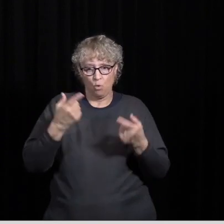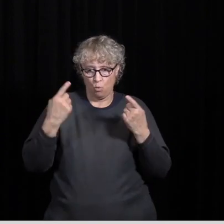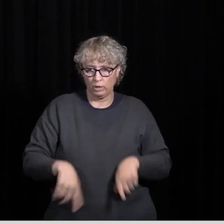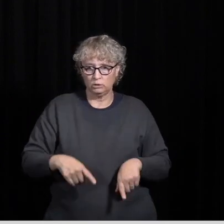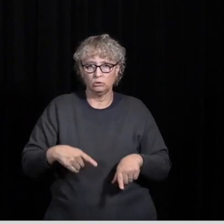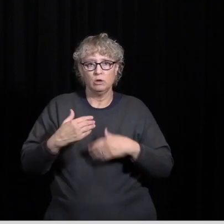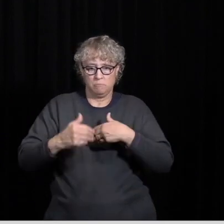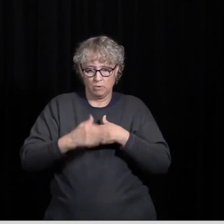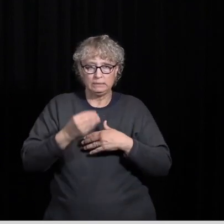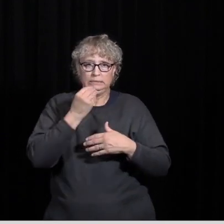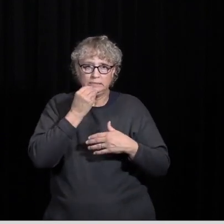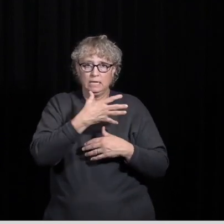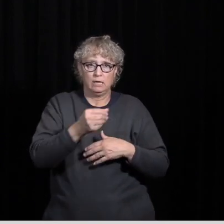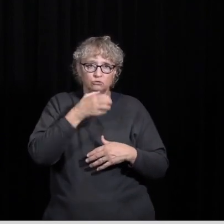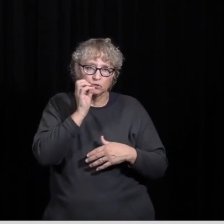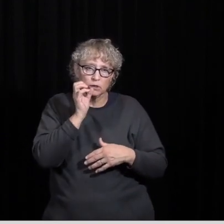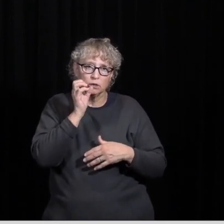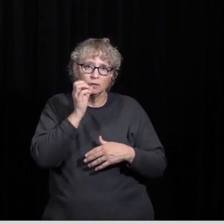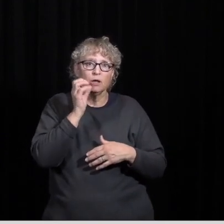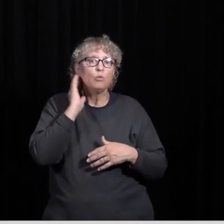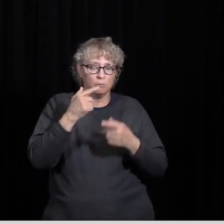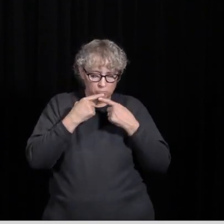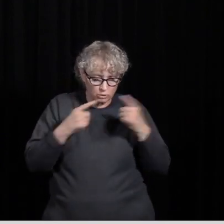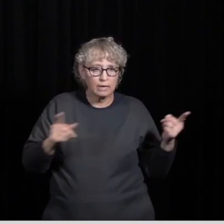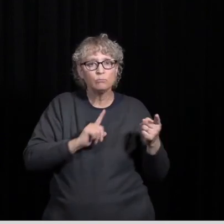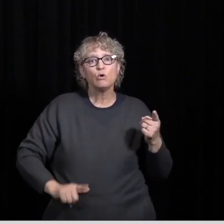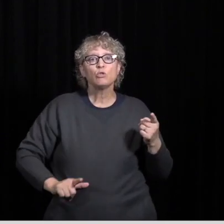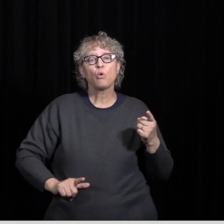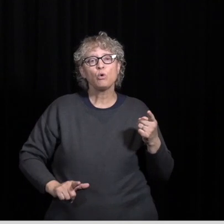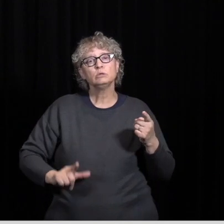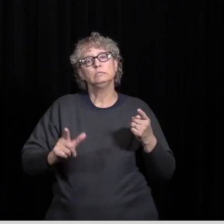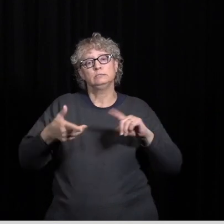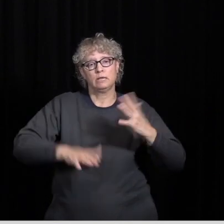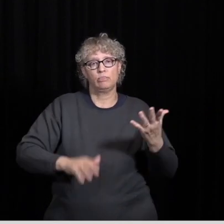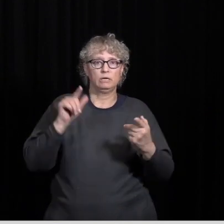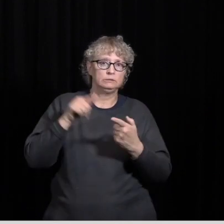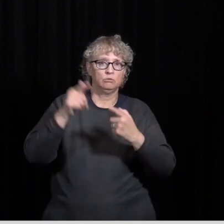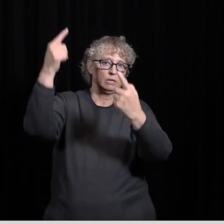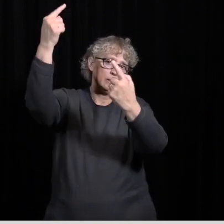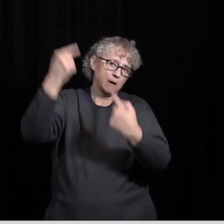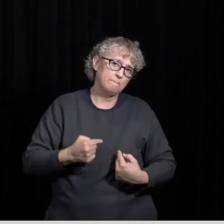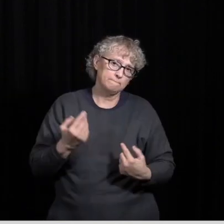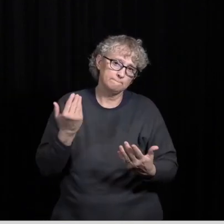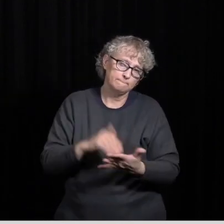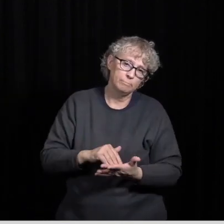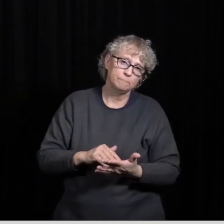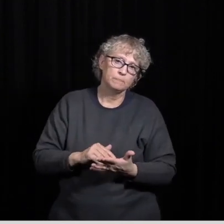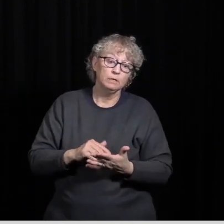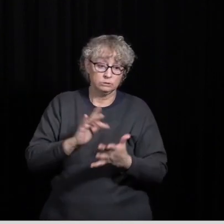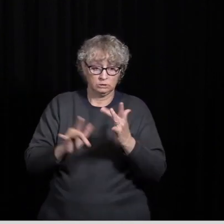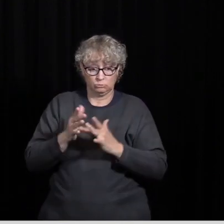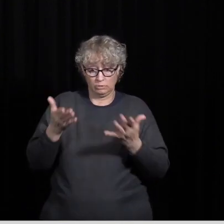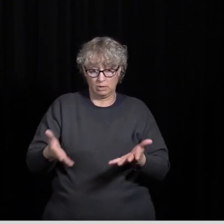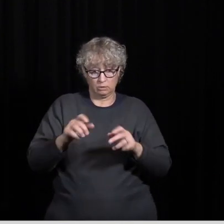cup, you proclaim the Lord's death until he comes. And so here's the deal, right? Jesus was there. He took the